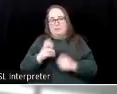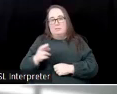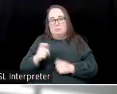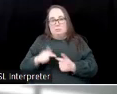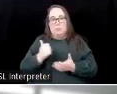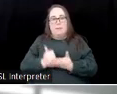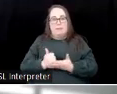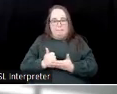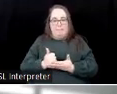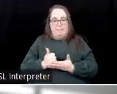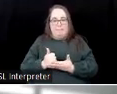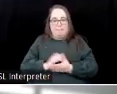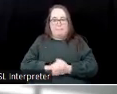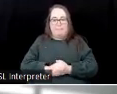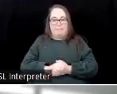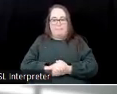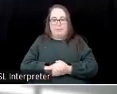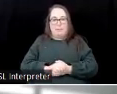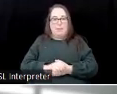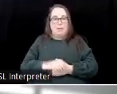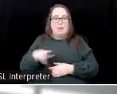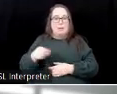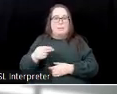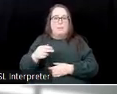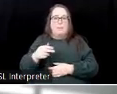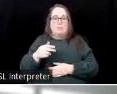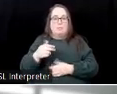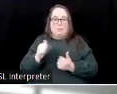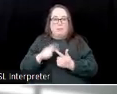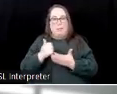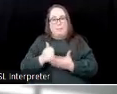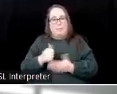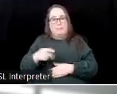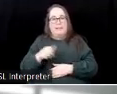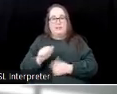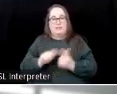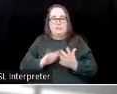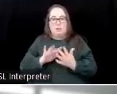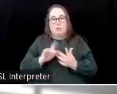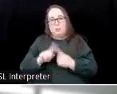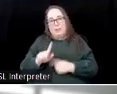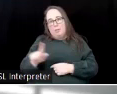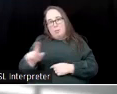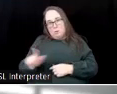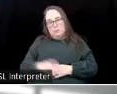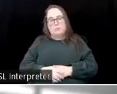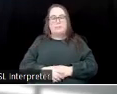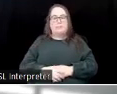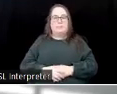help PHAs reach out to landlords,